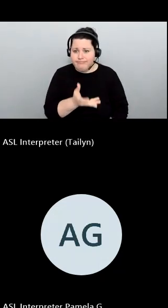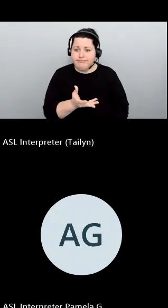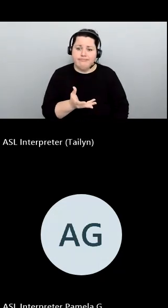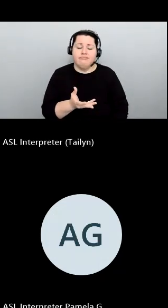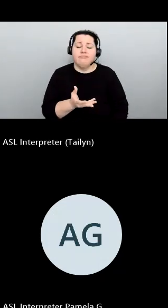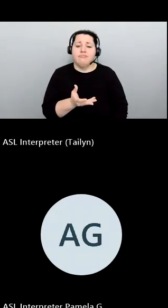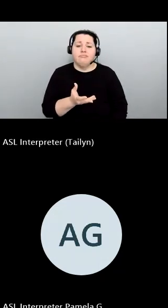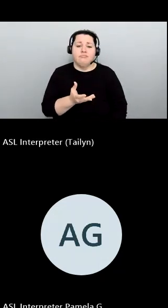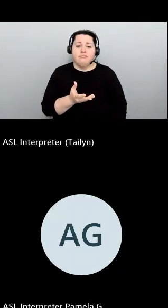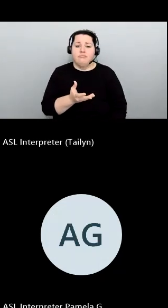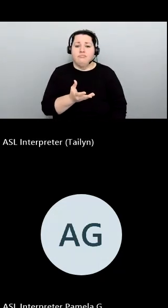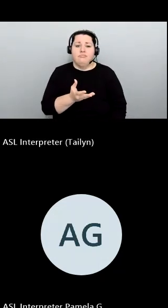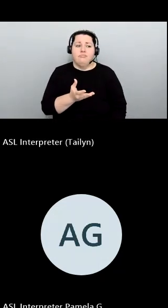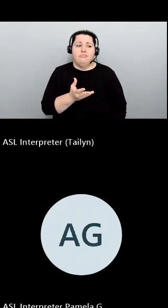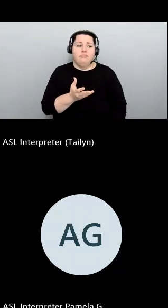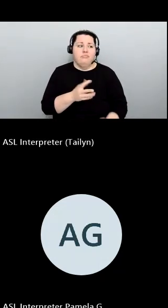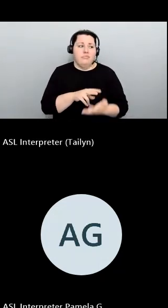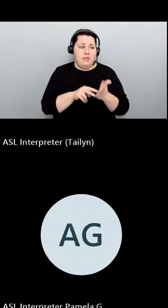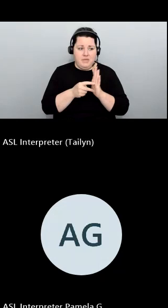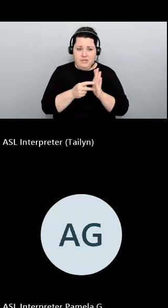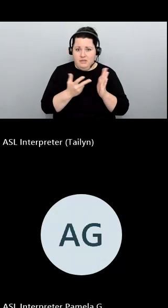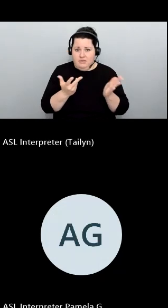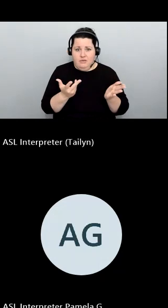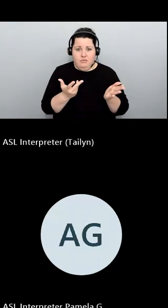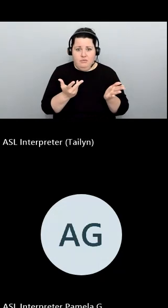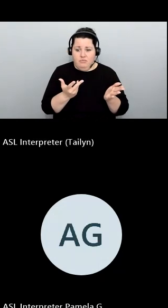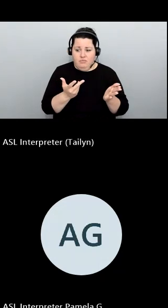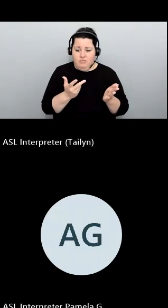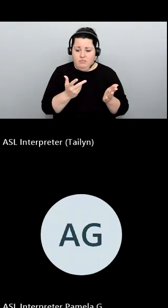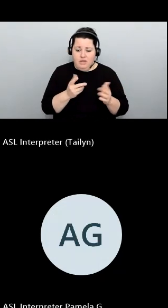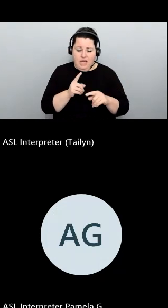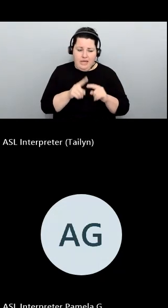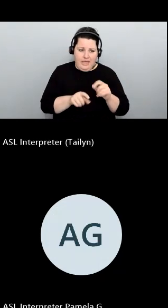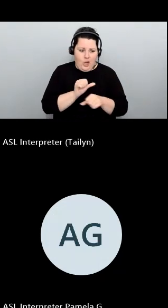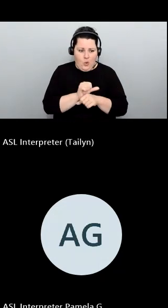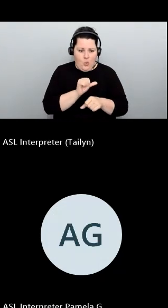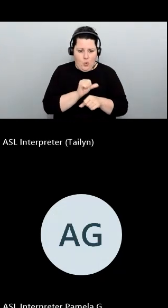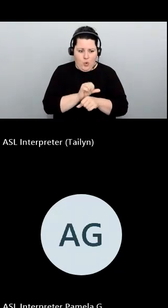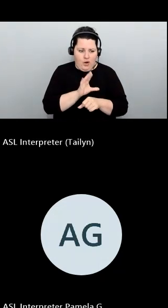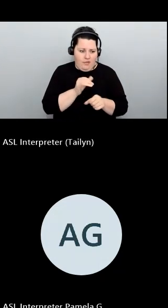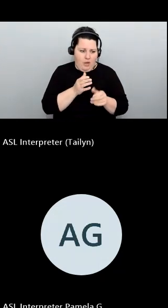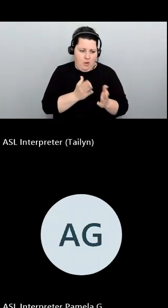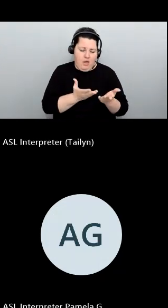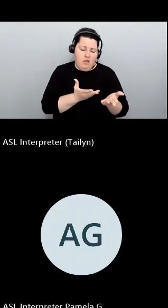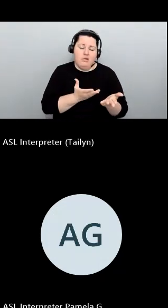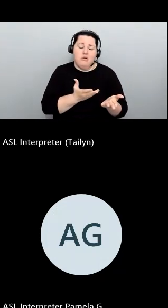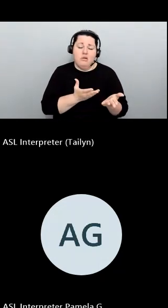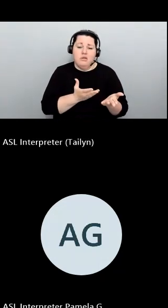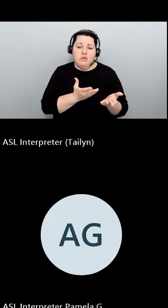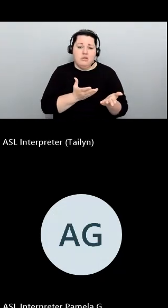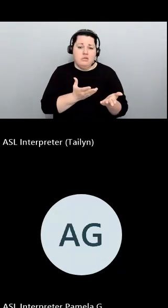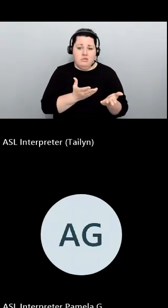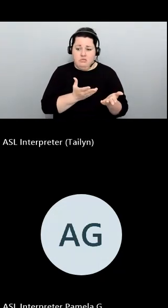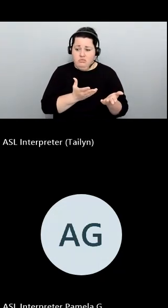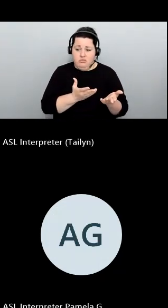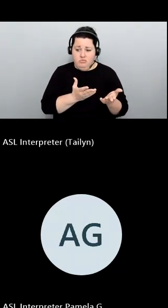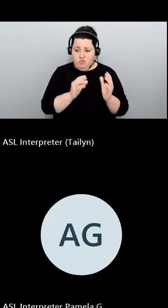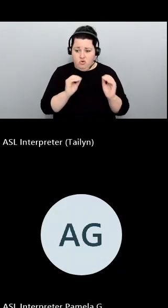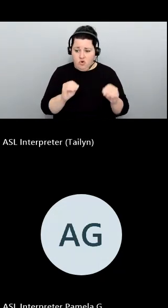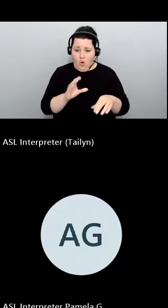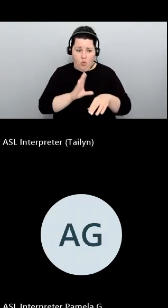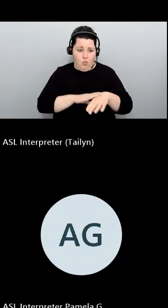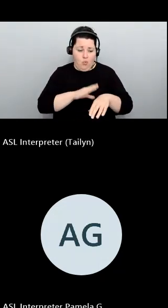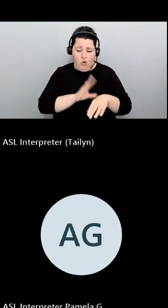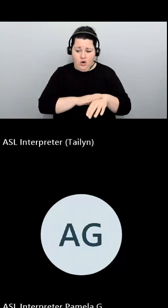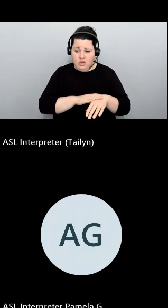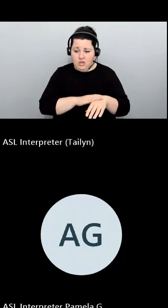cut someone's ability to, work in a particular way, and it can happen with no notice. There's no way to